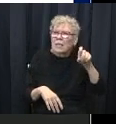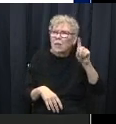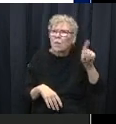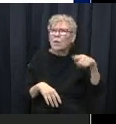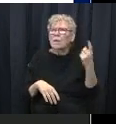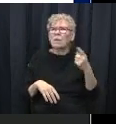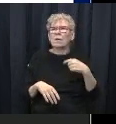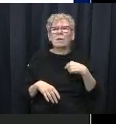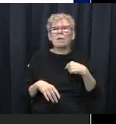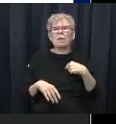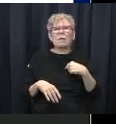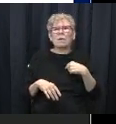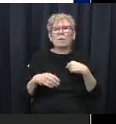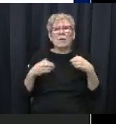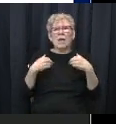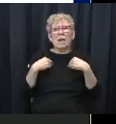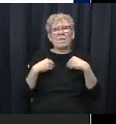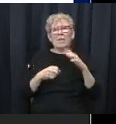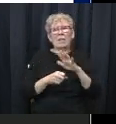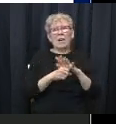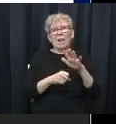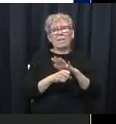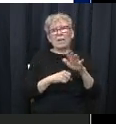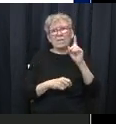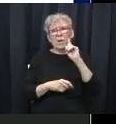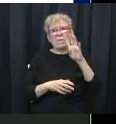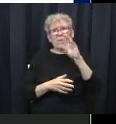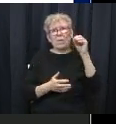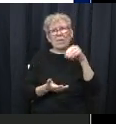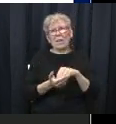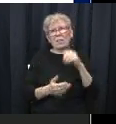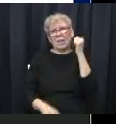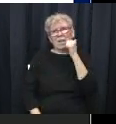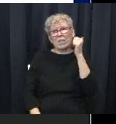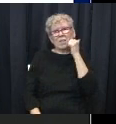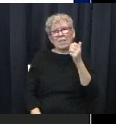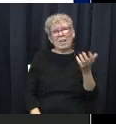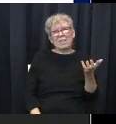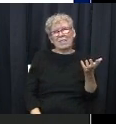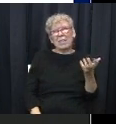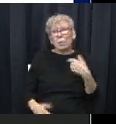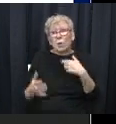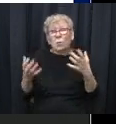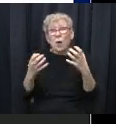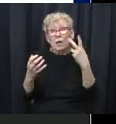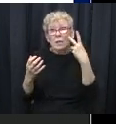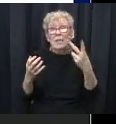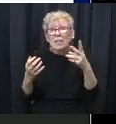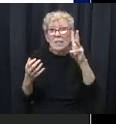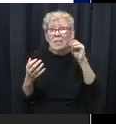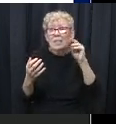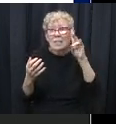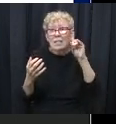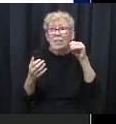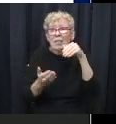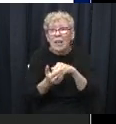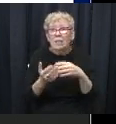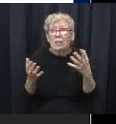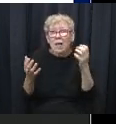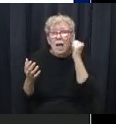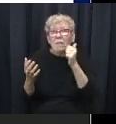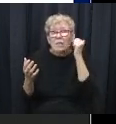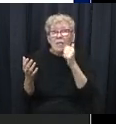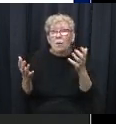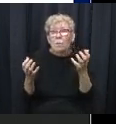60, 70, 80,000. The more the better, because then you're picking up cases that can reduce transmission. So again, if you're experiencing